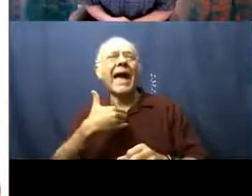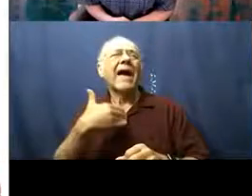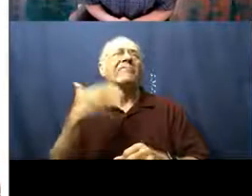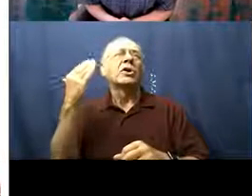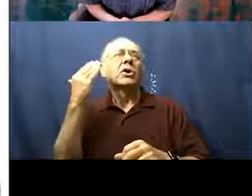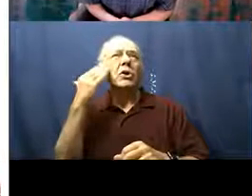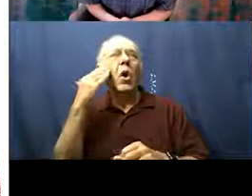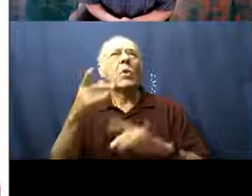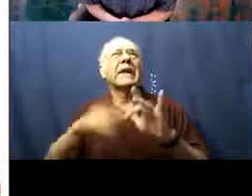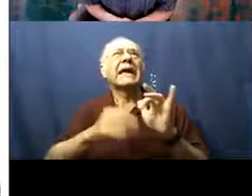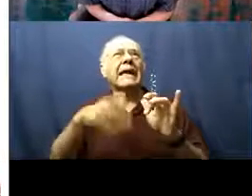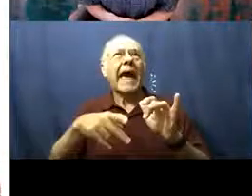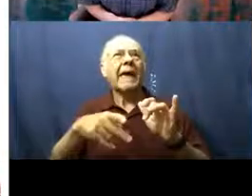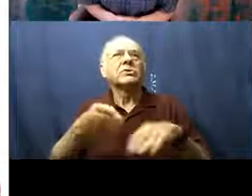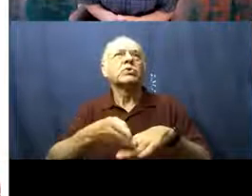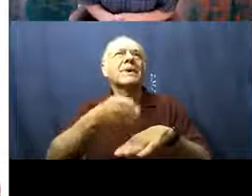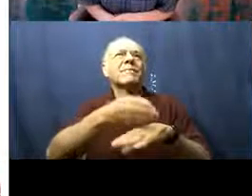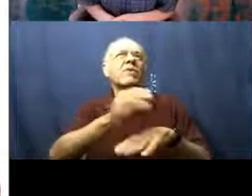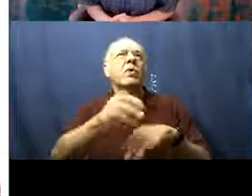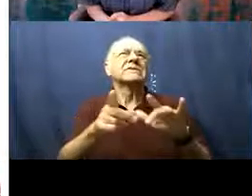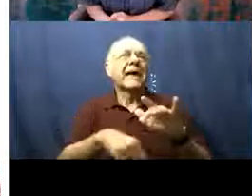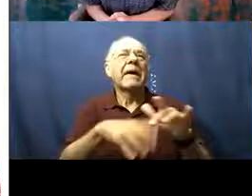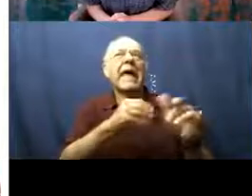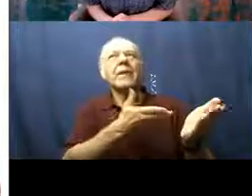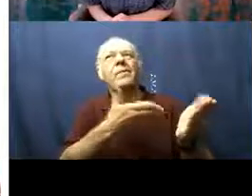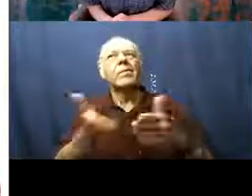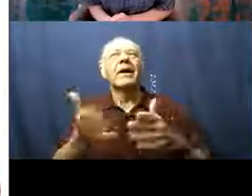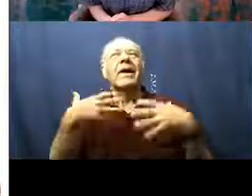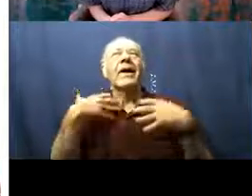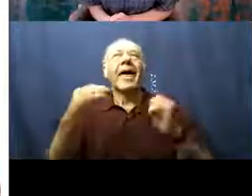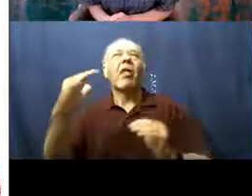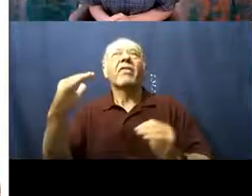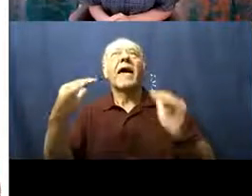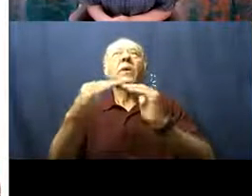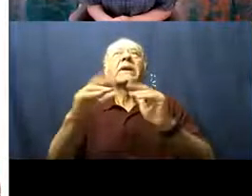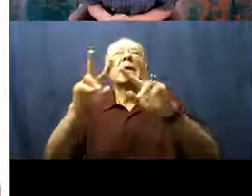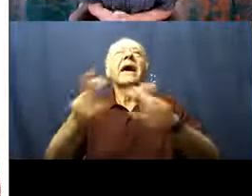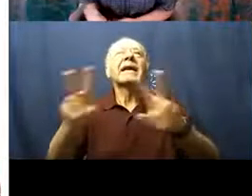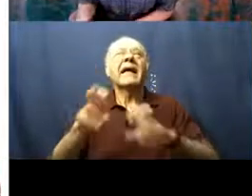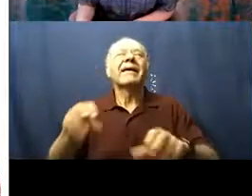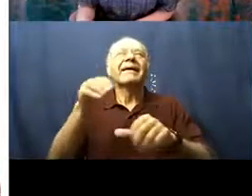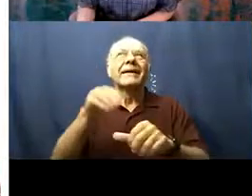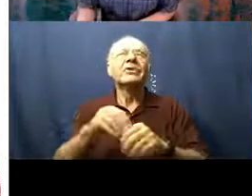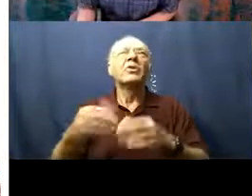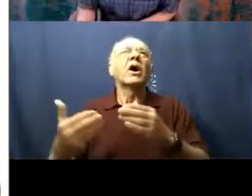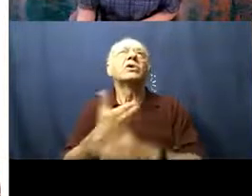want to make sure that we're improving those, and we've got to bring health equity analysis into a new